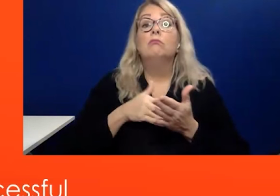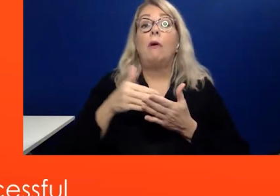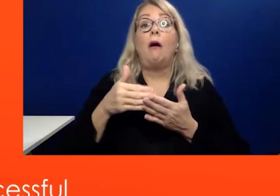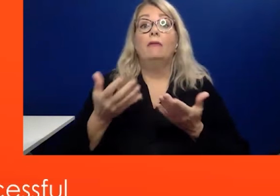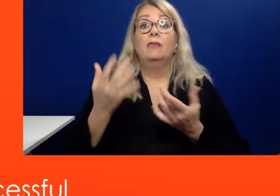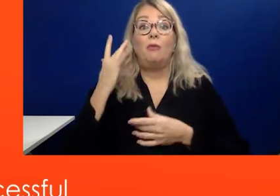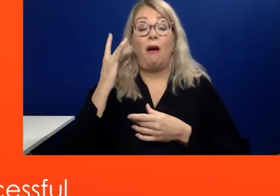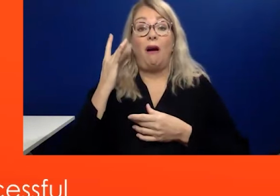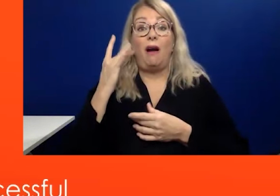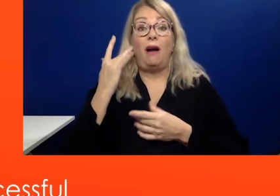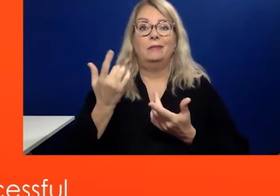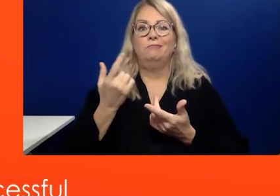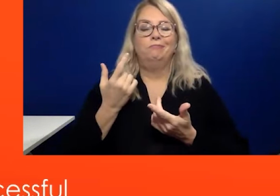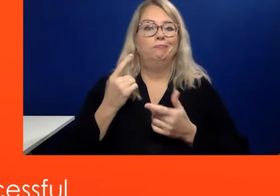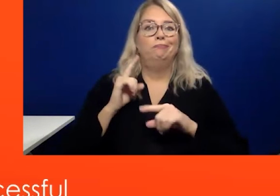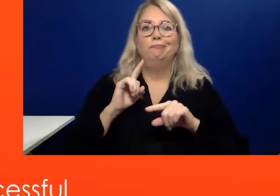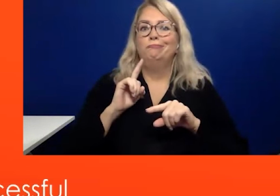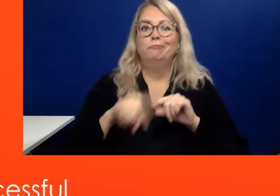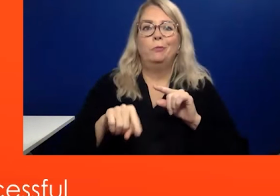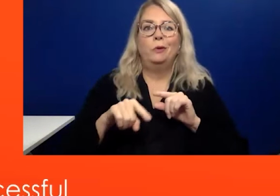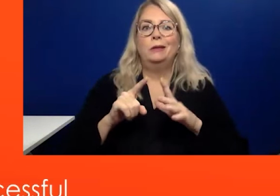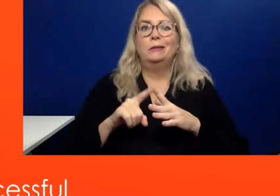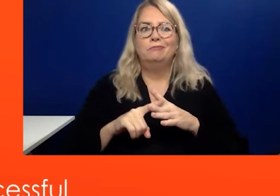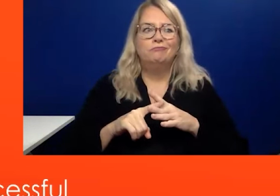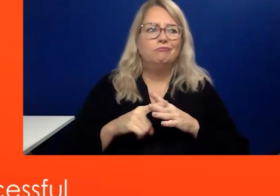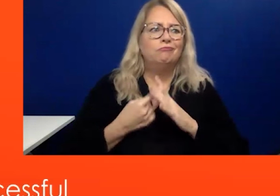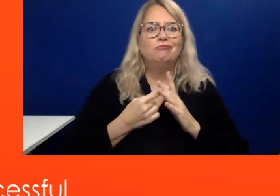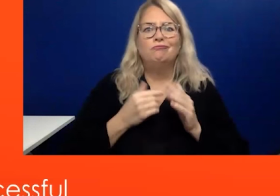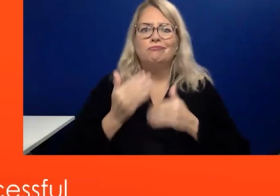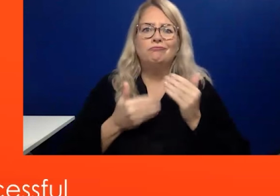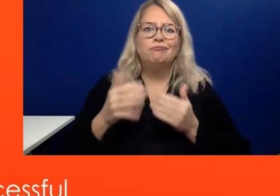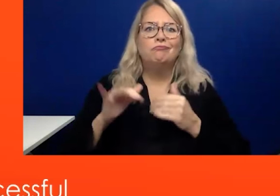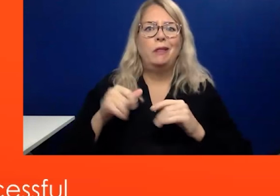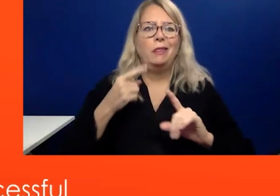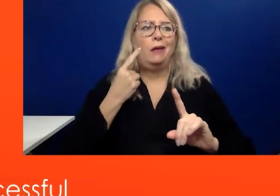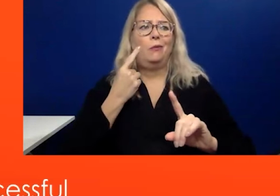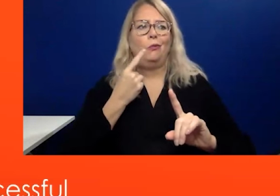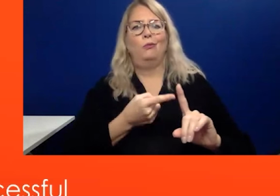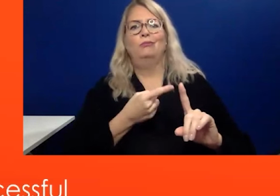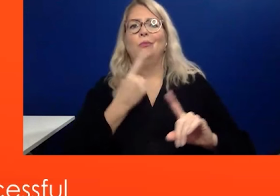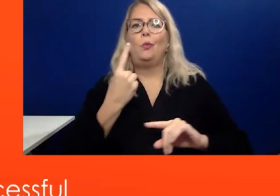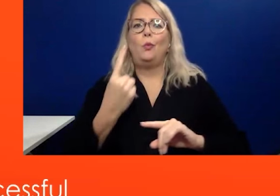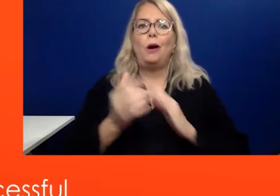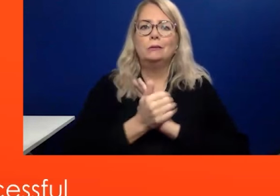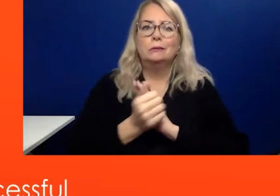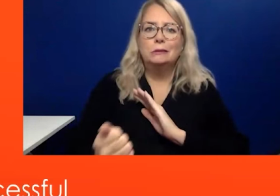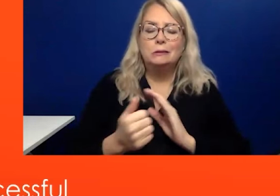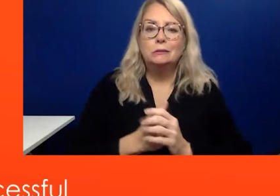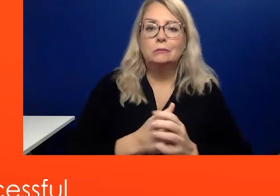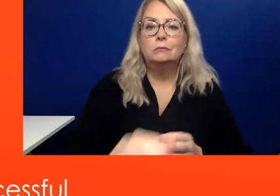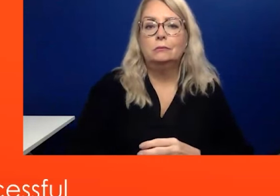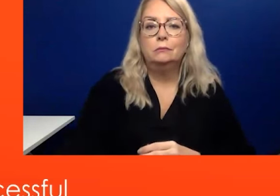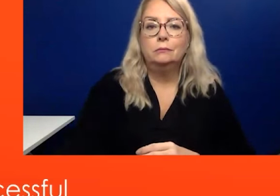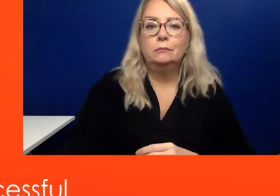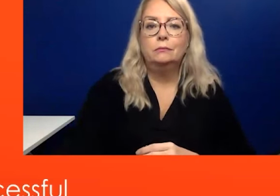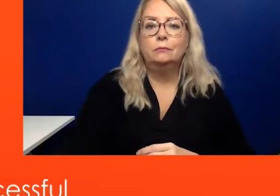we couldn't execute at one point. And so the idea here is to not allow that to occur. All right,